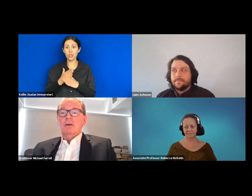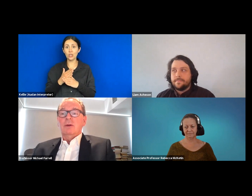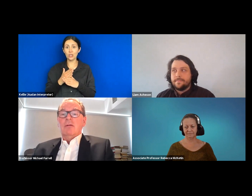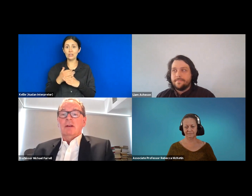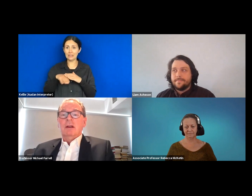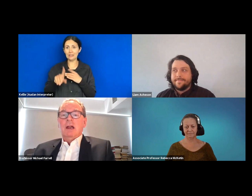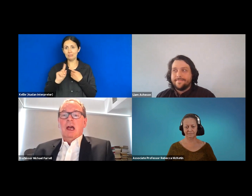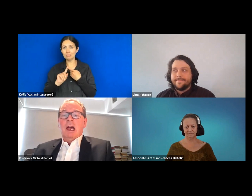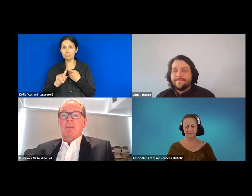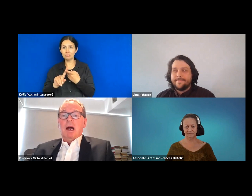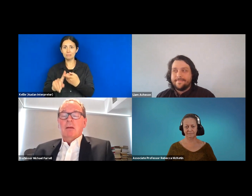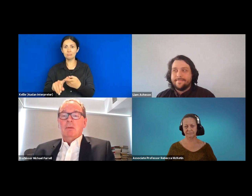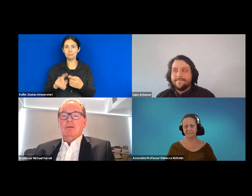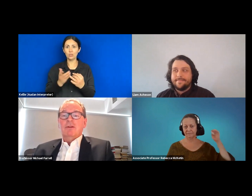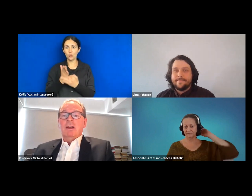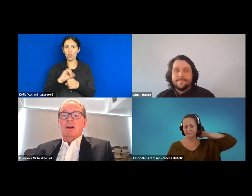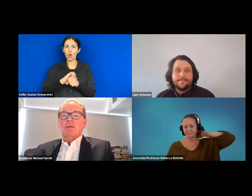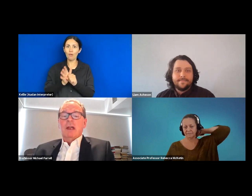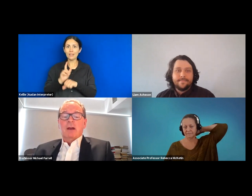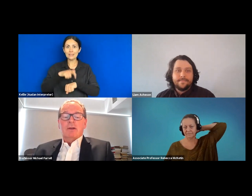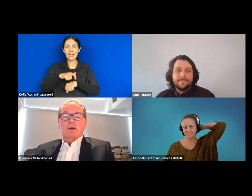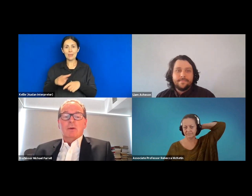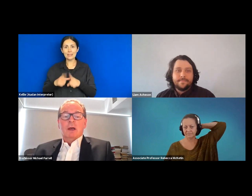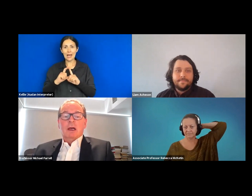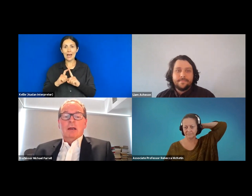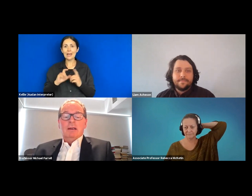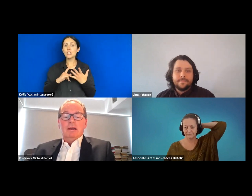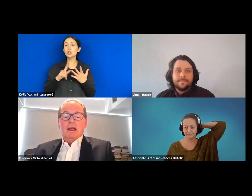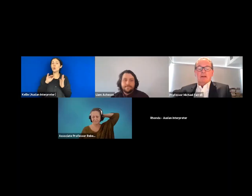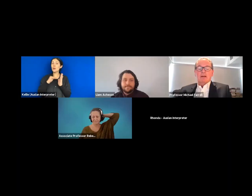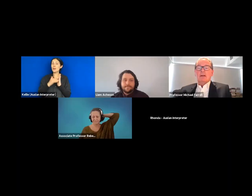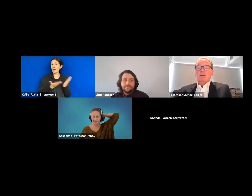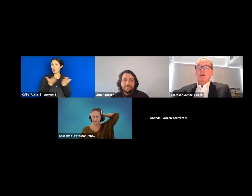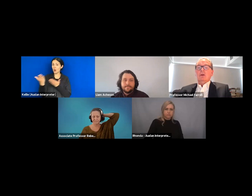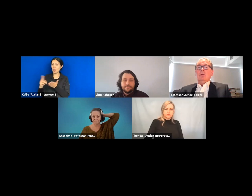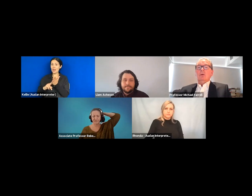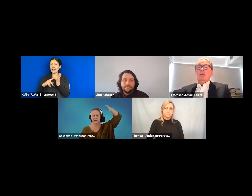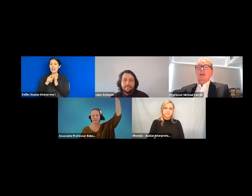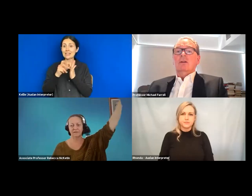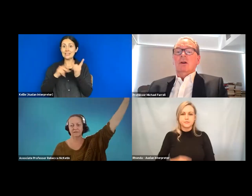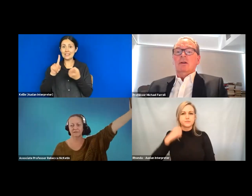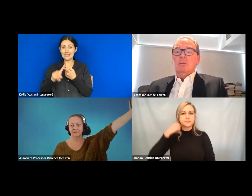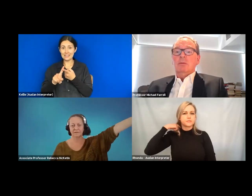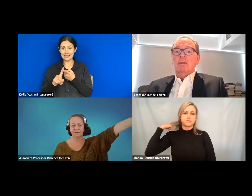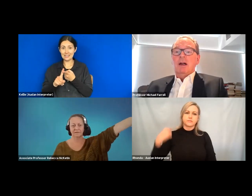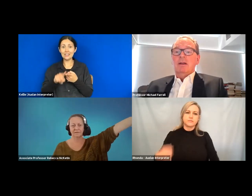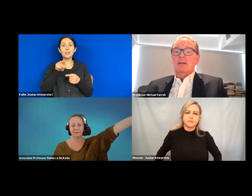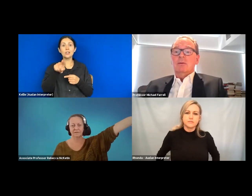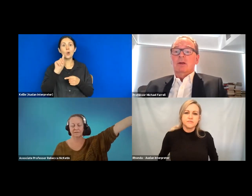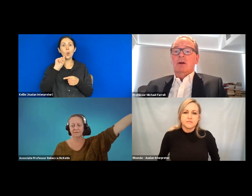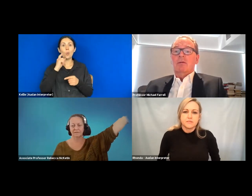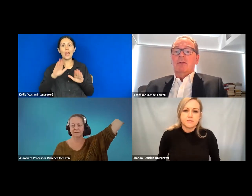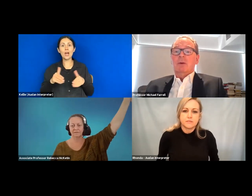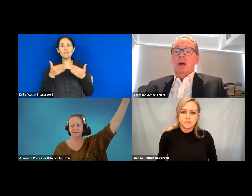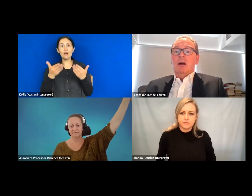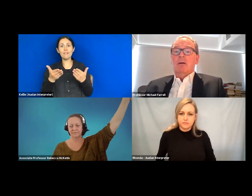going through COVID. I'll move straight over now to Nadine Ezard, who is going to provide us